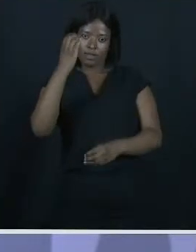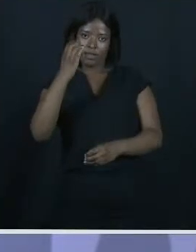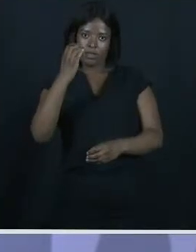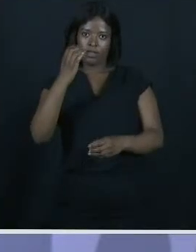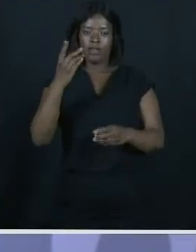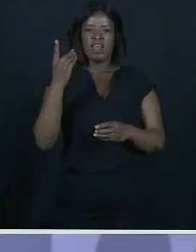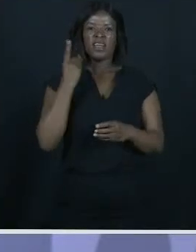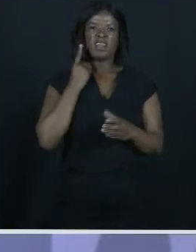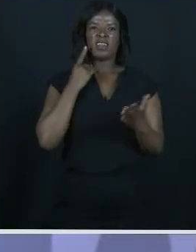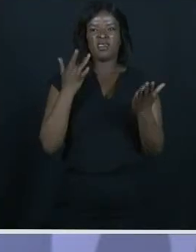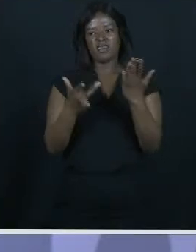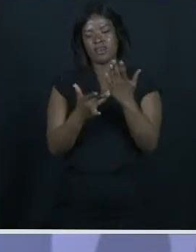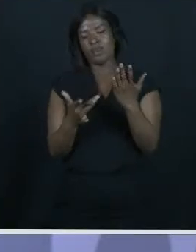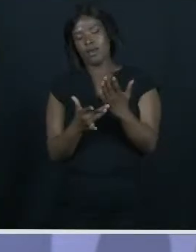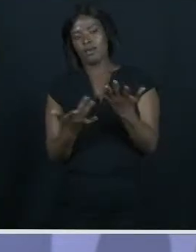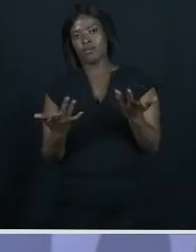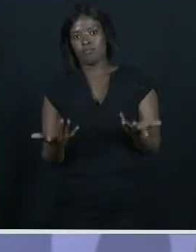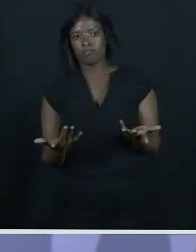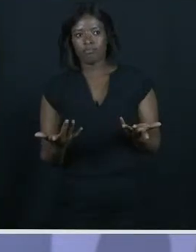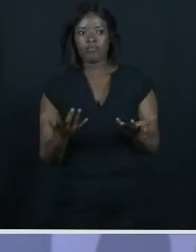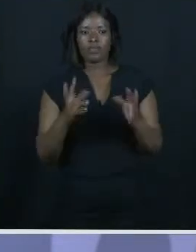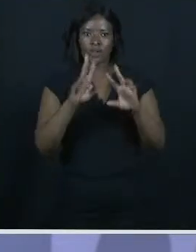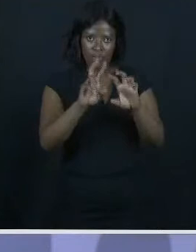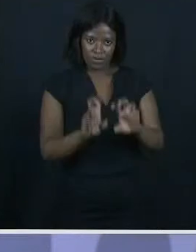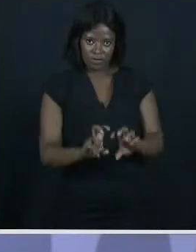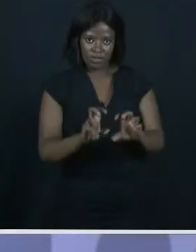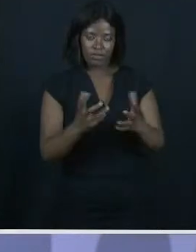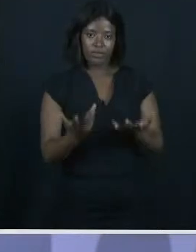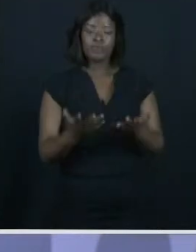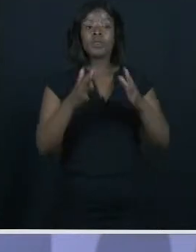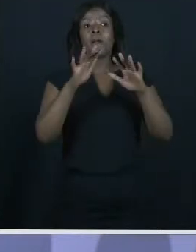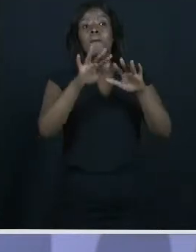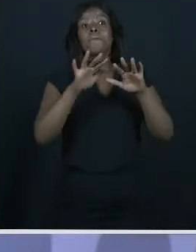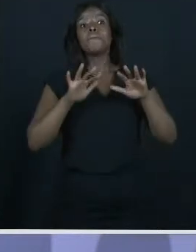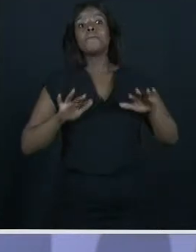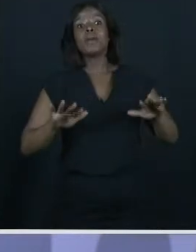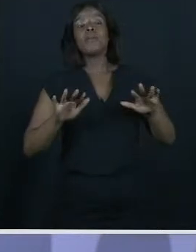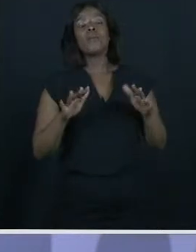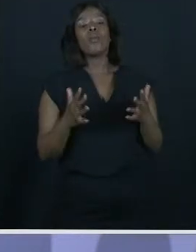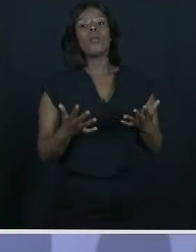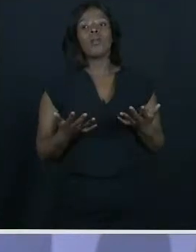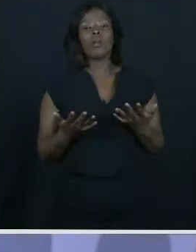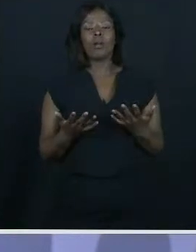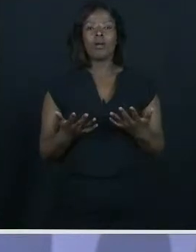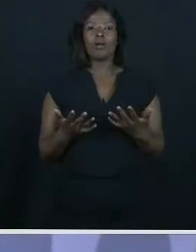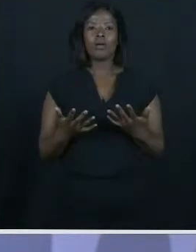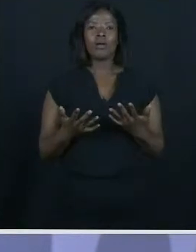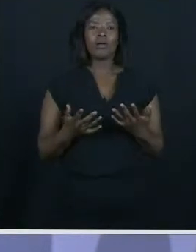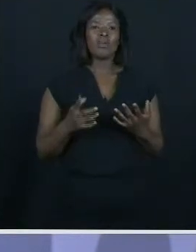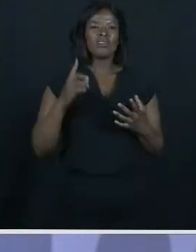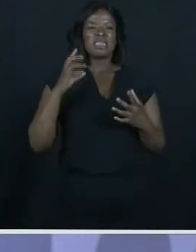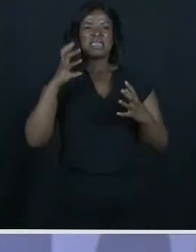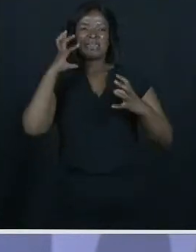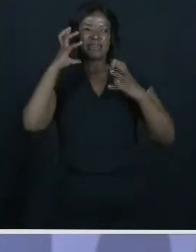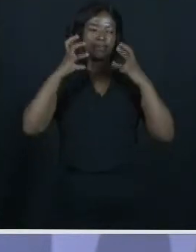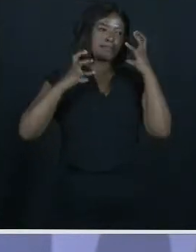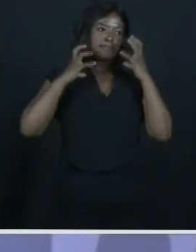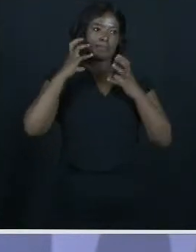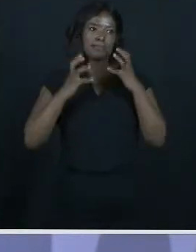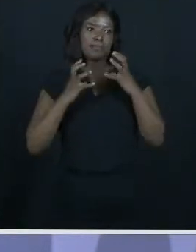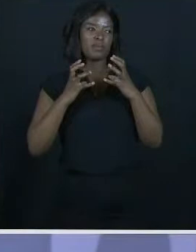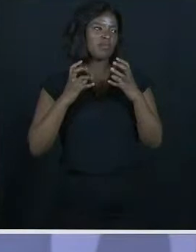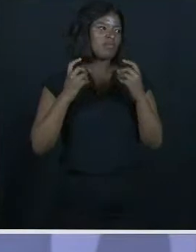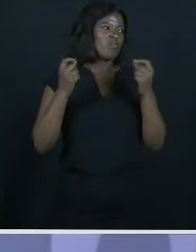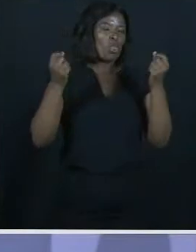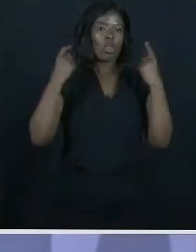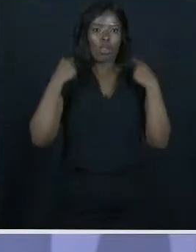data pillar. For people who are unclear what is going to